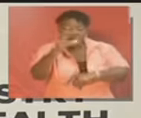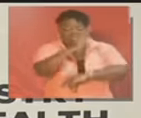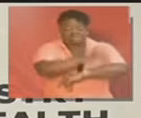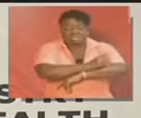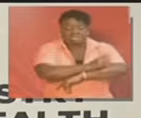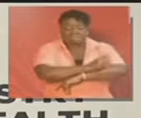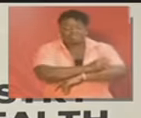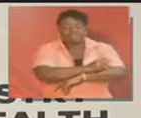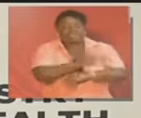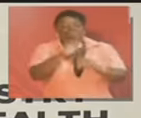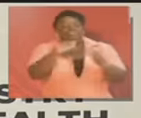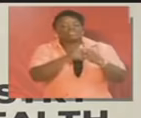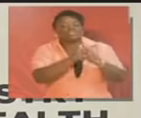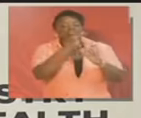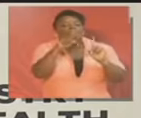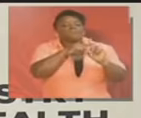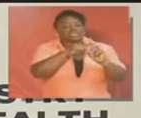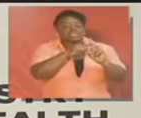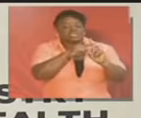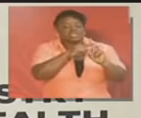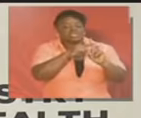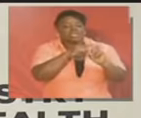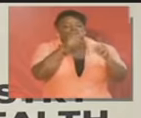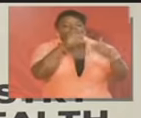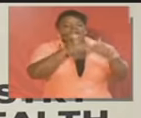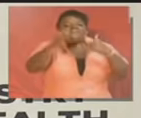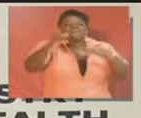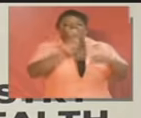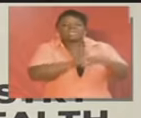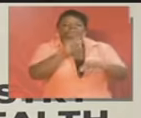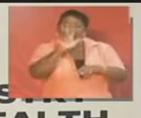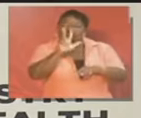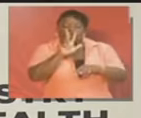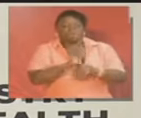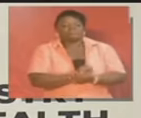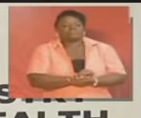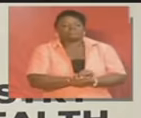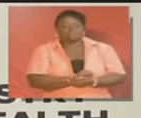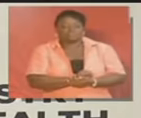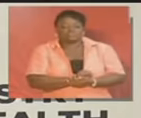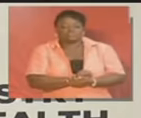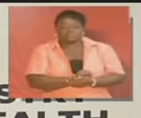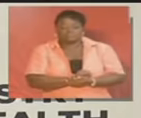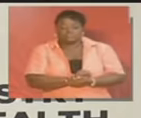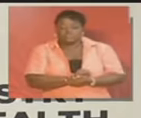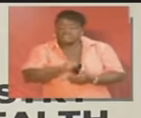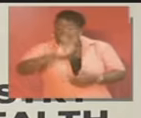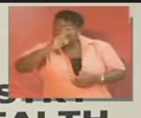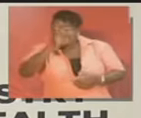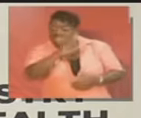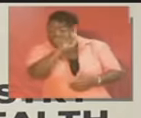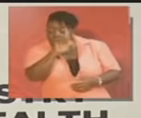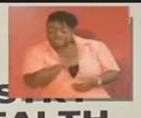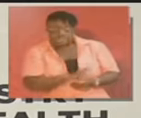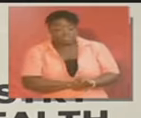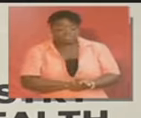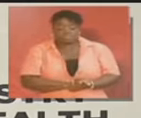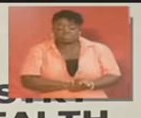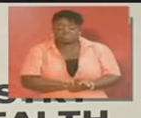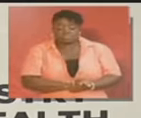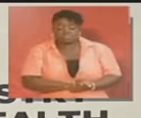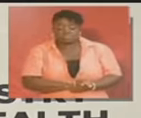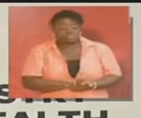that that is reported on a given day. The second question is quite a good one. The honest answer is that we're